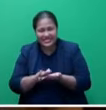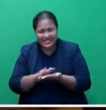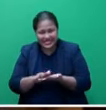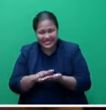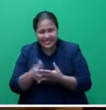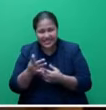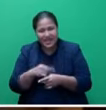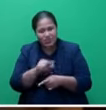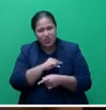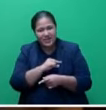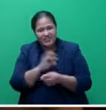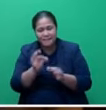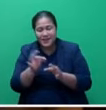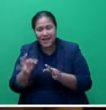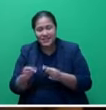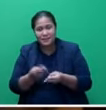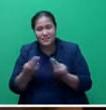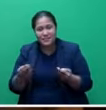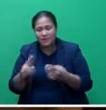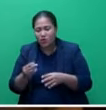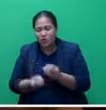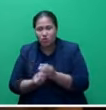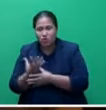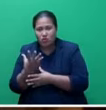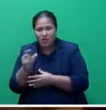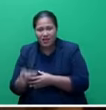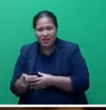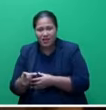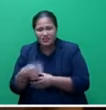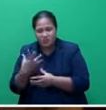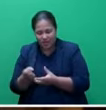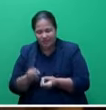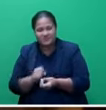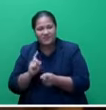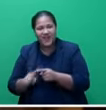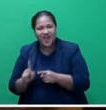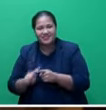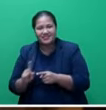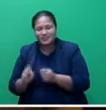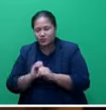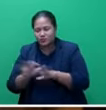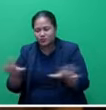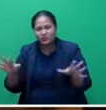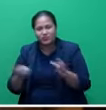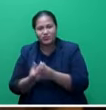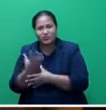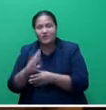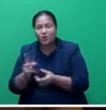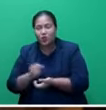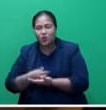planting materials for growers to spur the rapid spread of sugarcane for distribution.